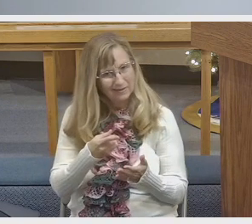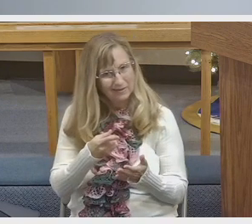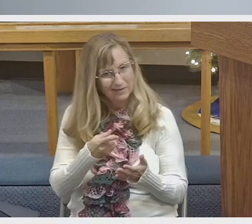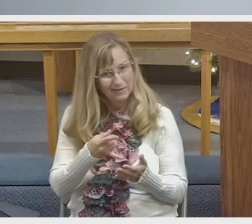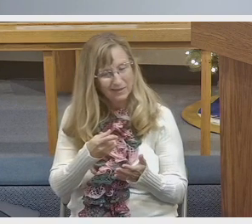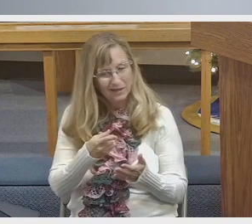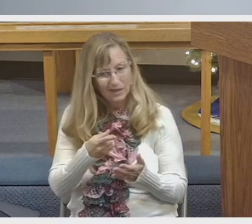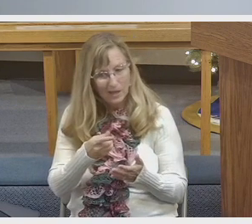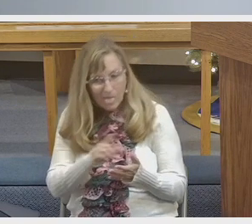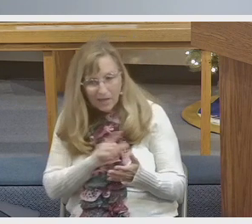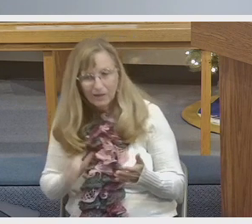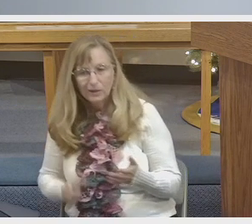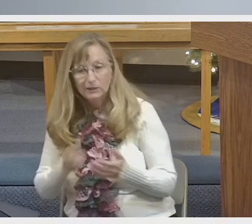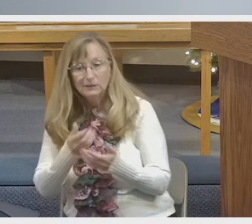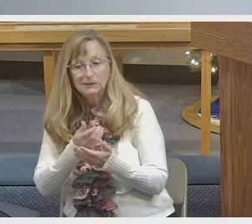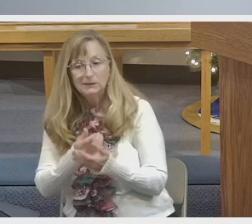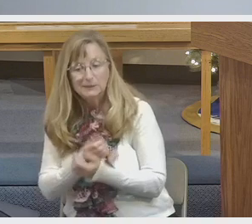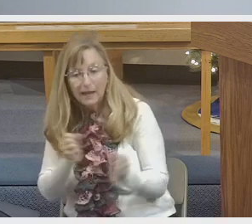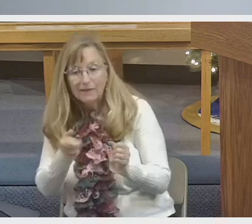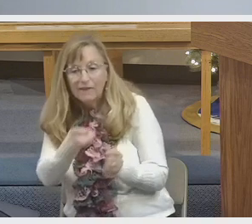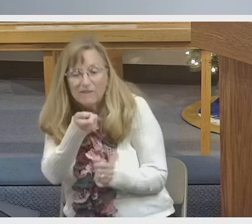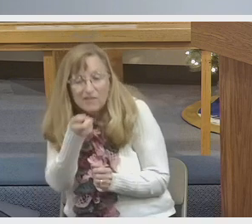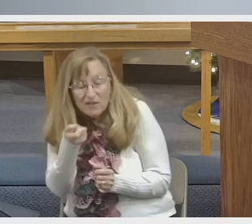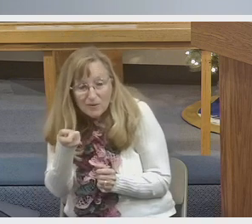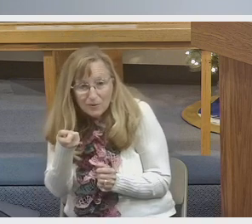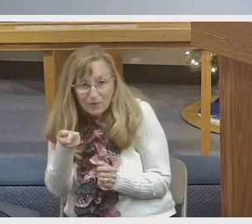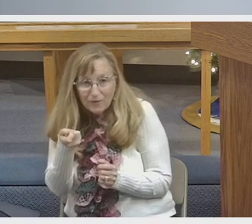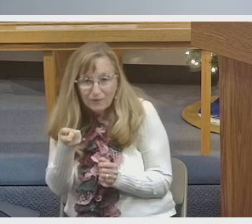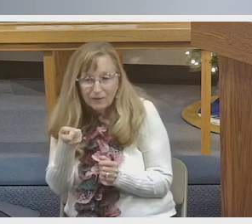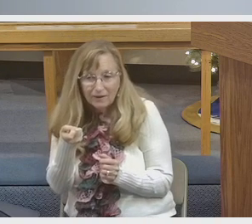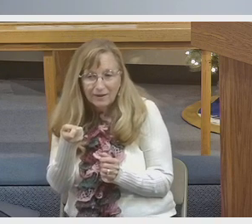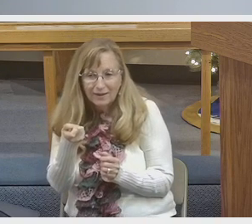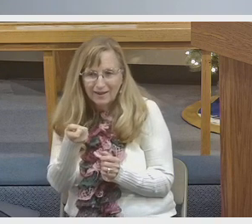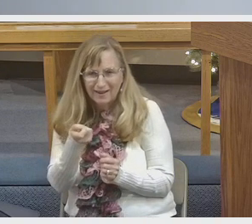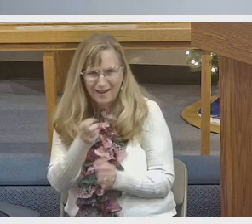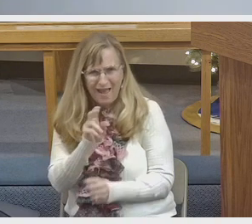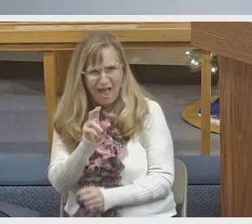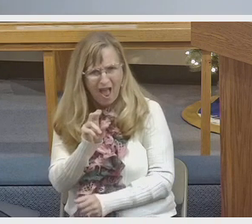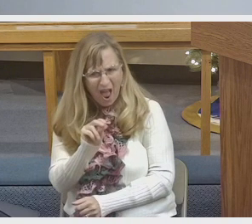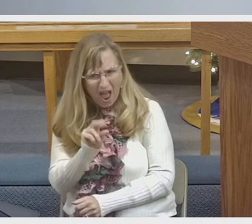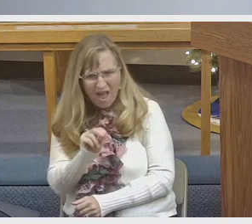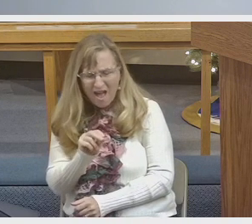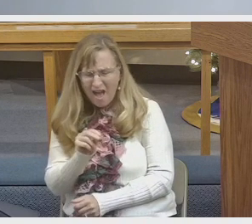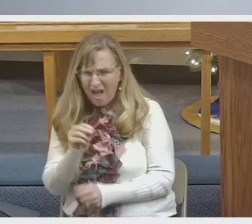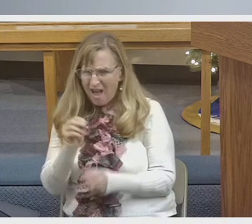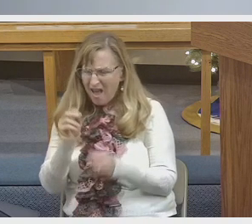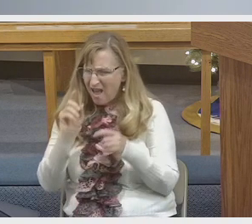The Lord saved a few. How sad that would be.